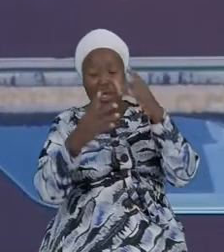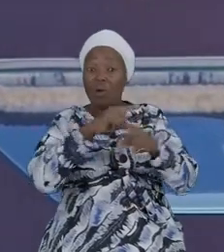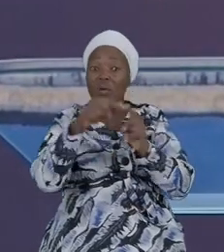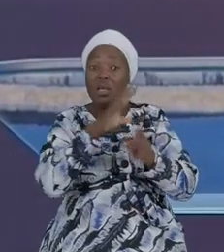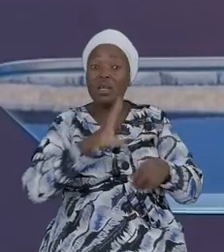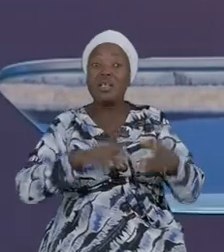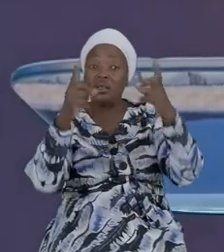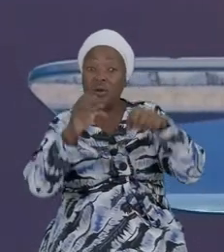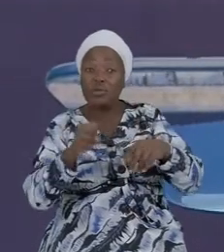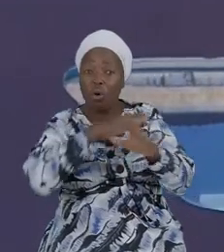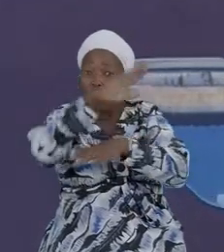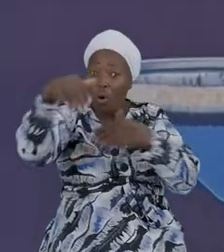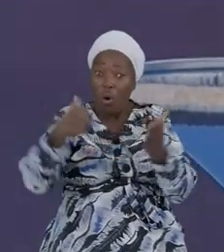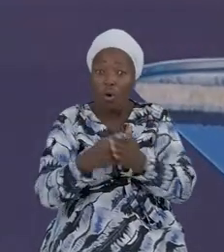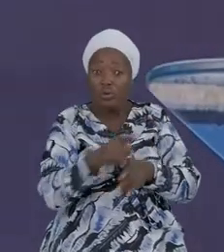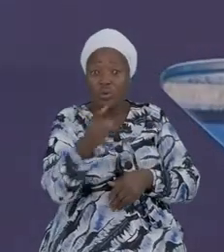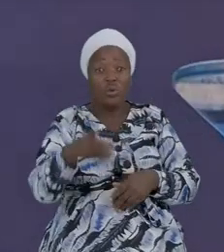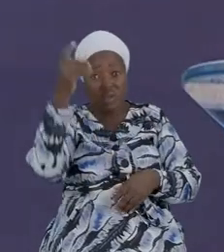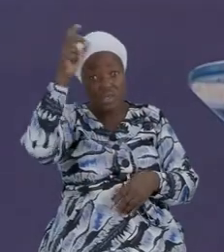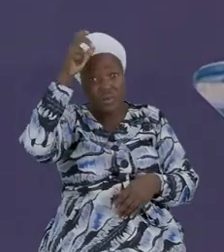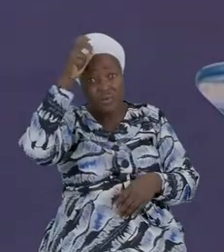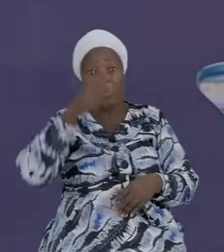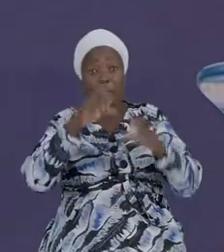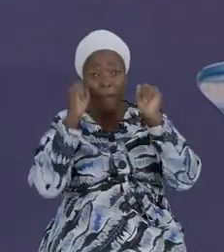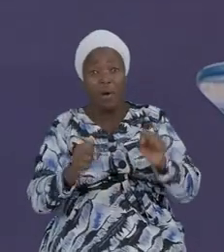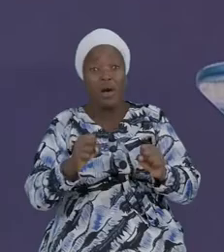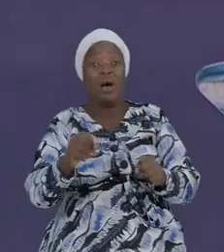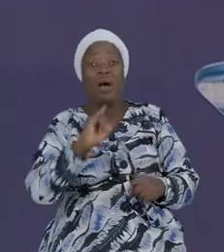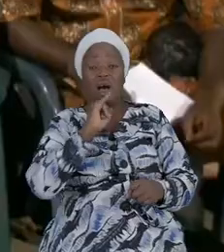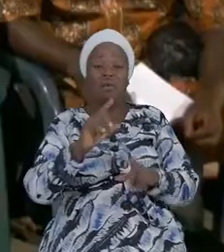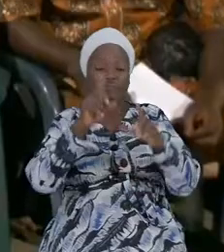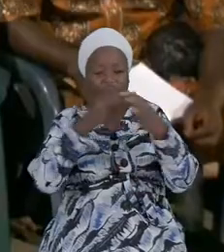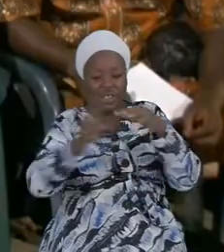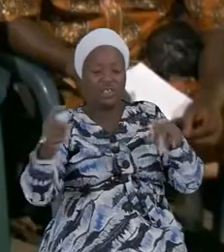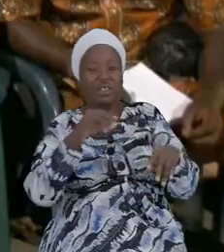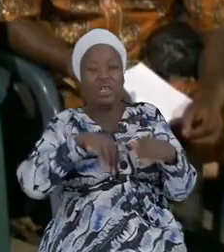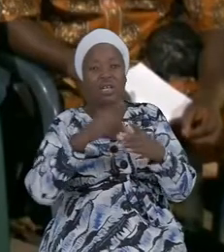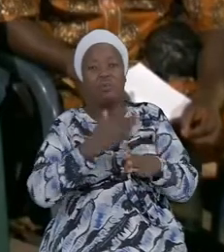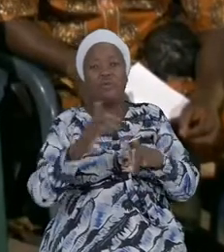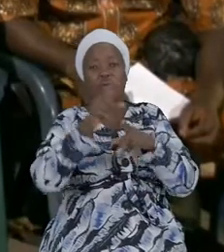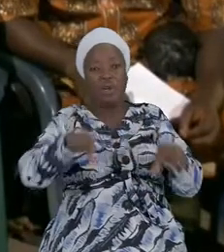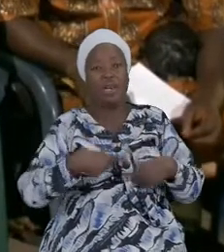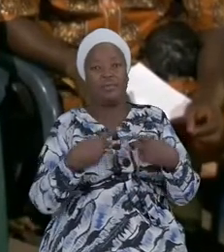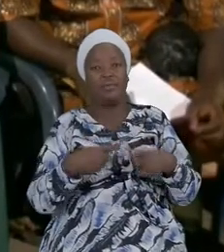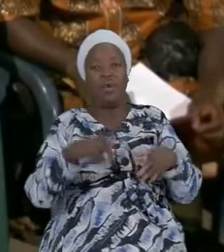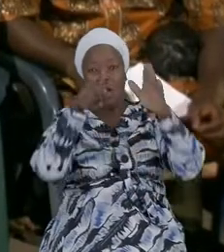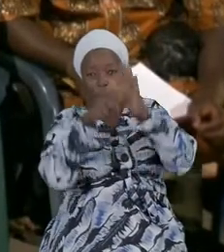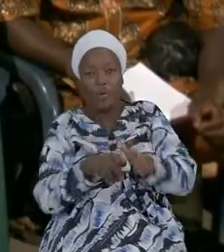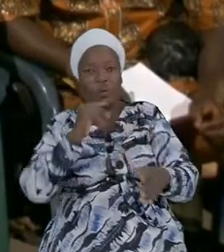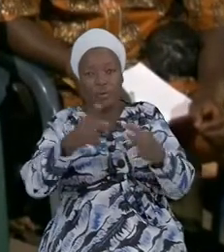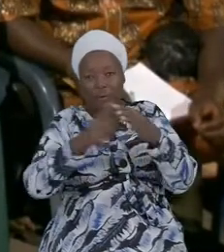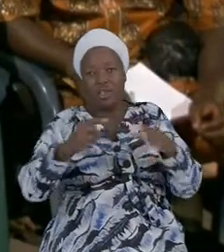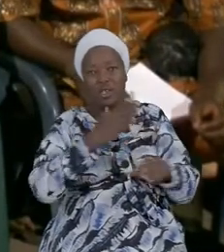comes, all those demonic powers, they'll vanish away in your life. Amen. Oppression will vanish